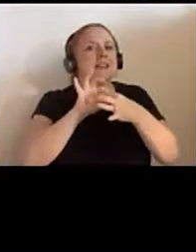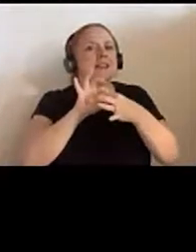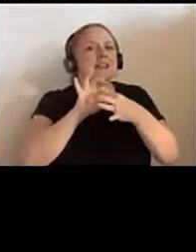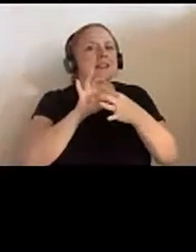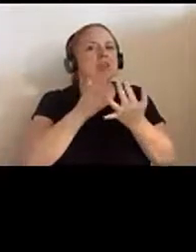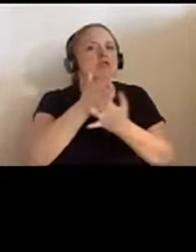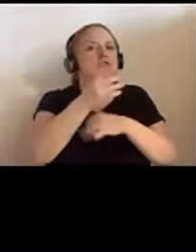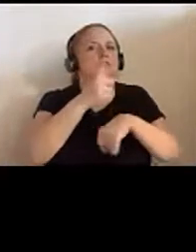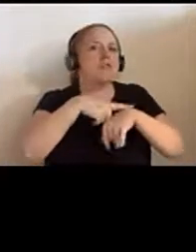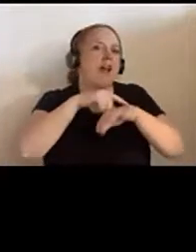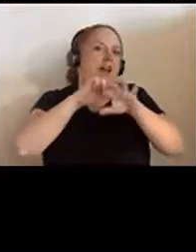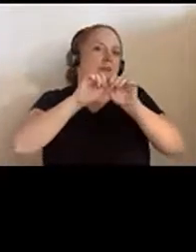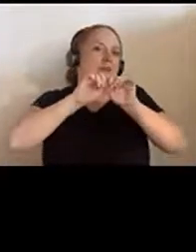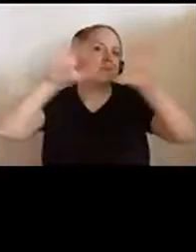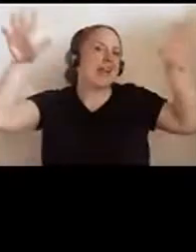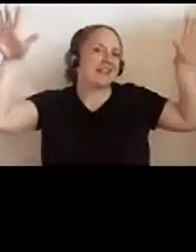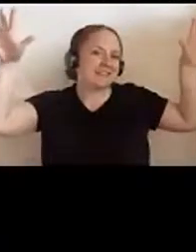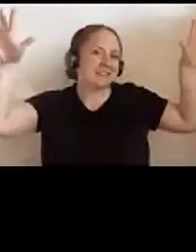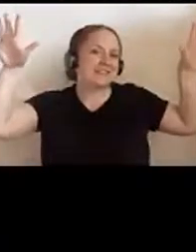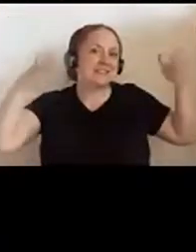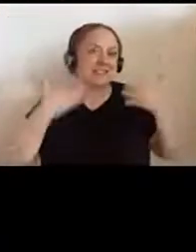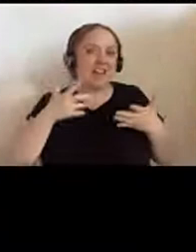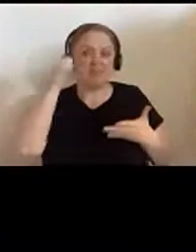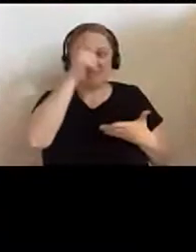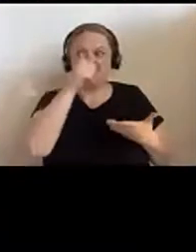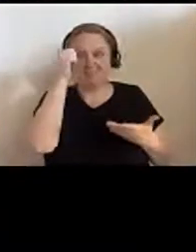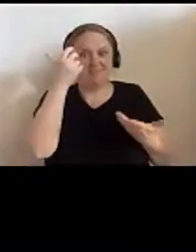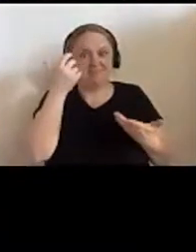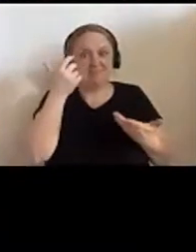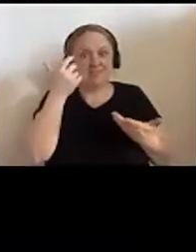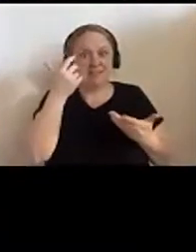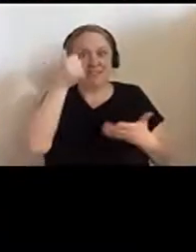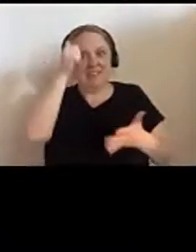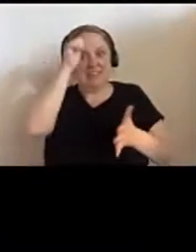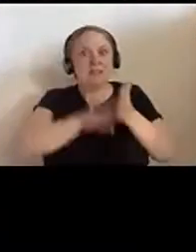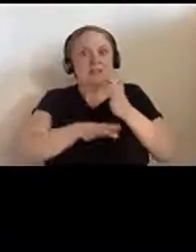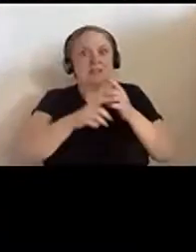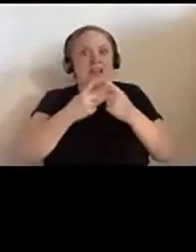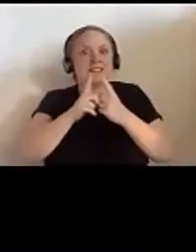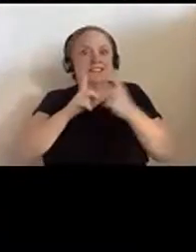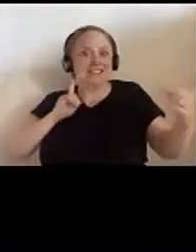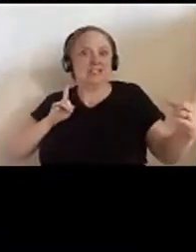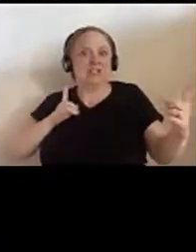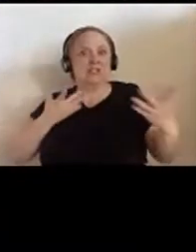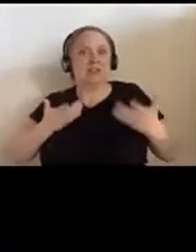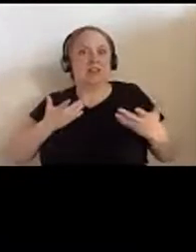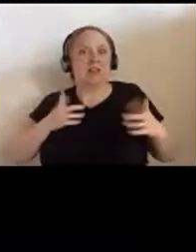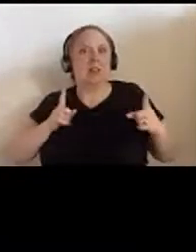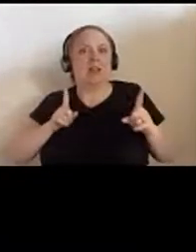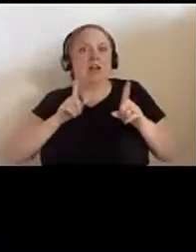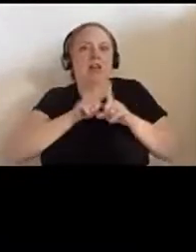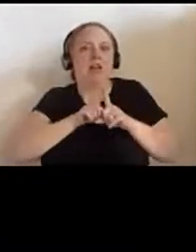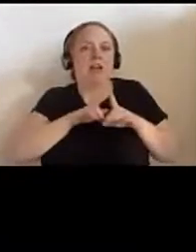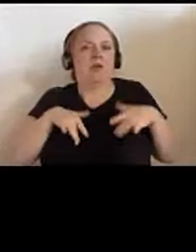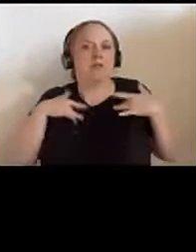and space. And now it just makes sense to people because they've experienced that distance and what the lack of closeness can do to